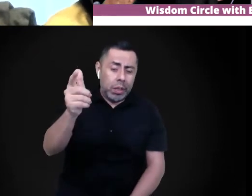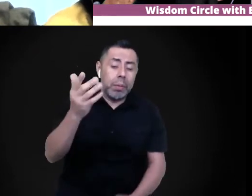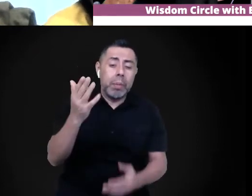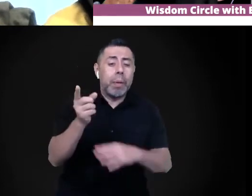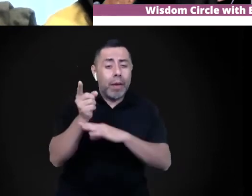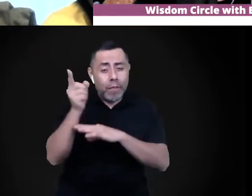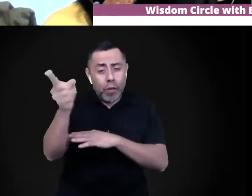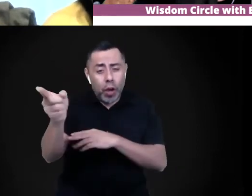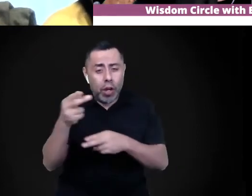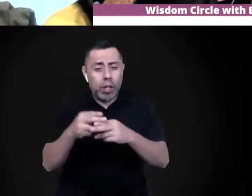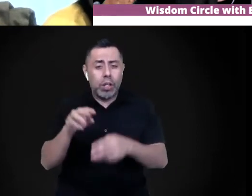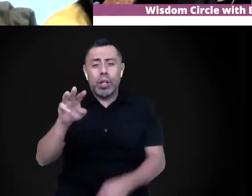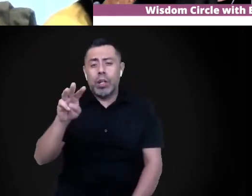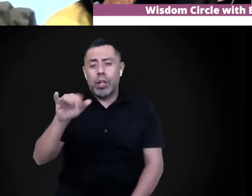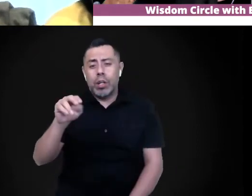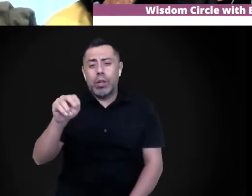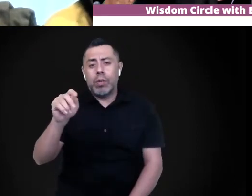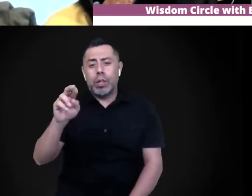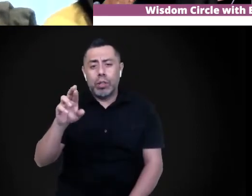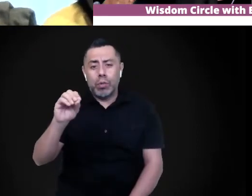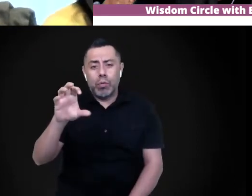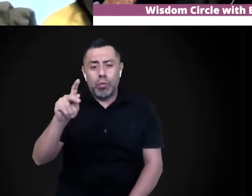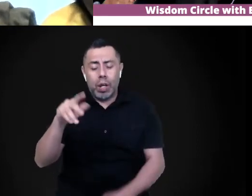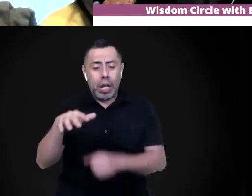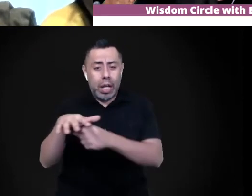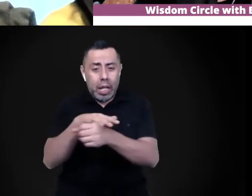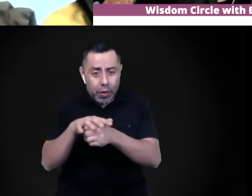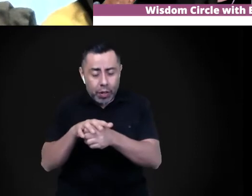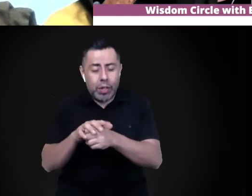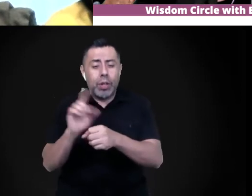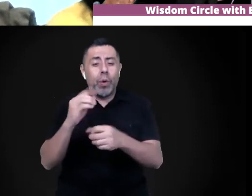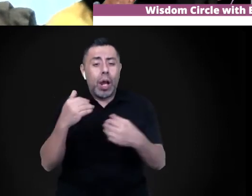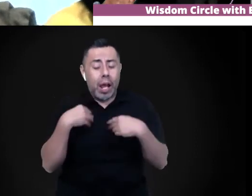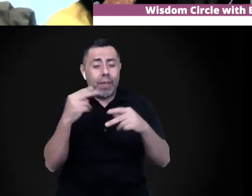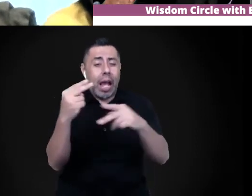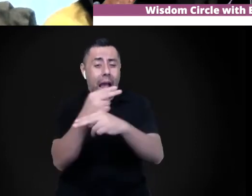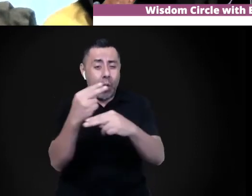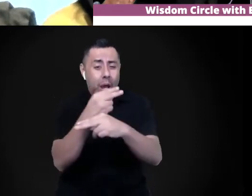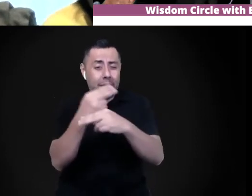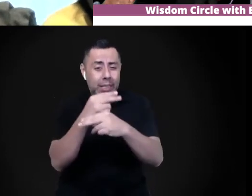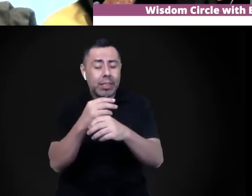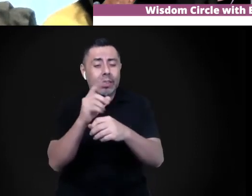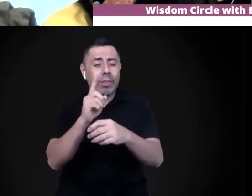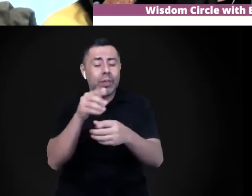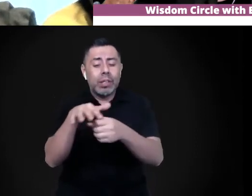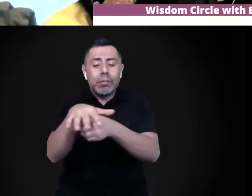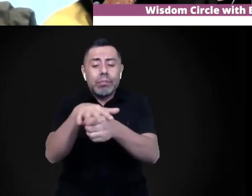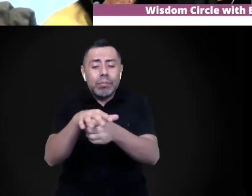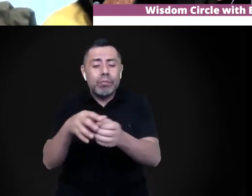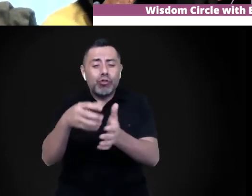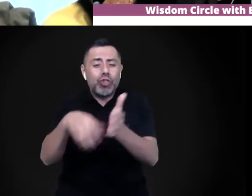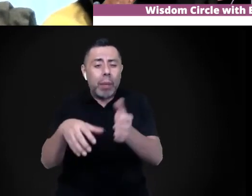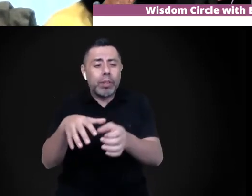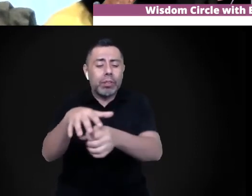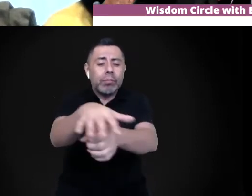there's highways that go into the chapters, that's where they delivered most of the things, and we were sort